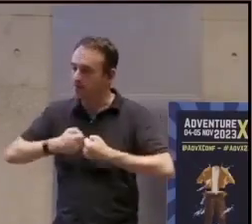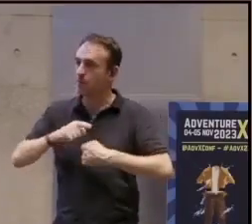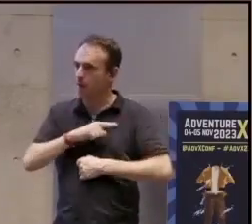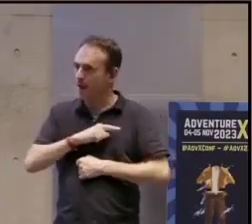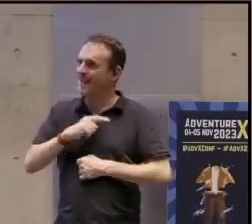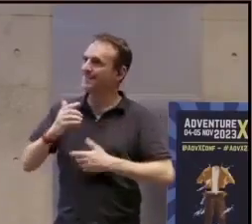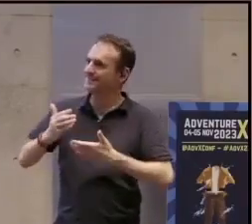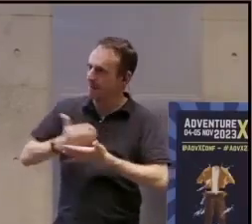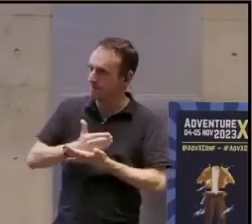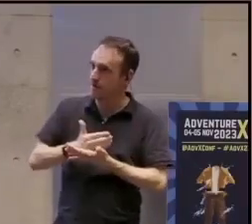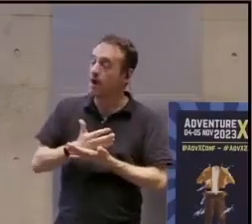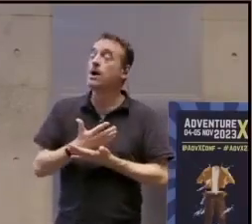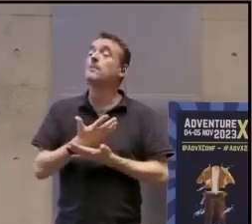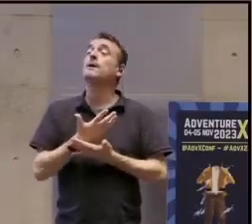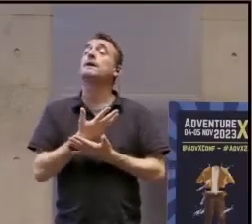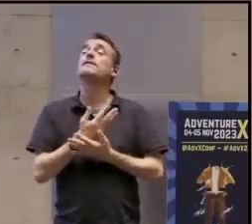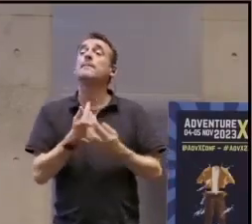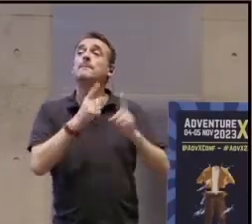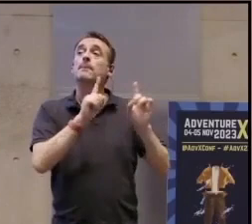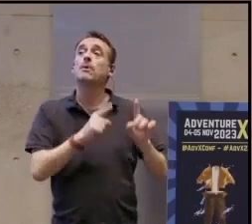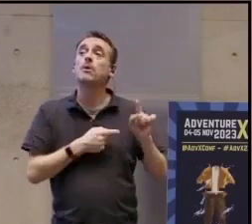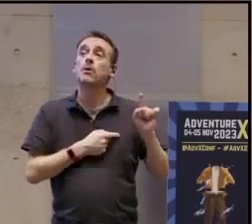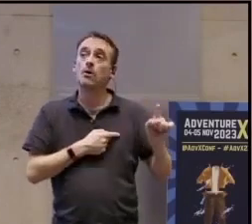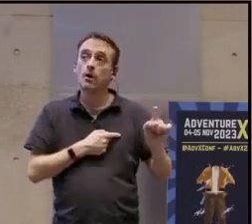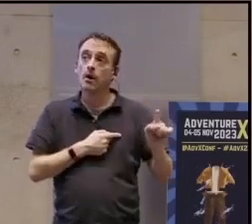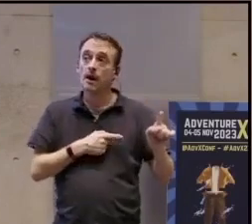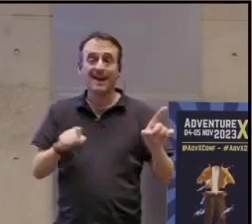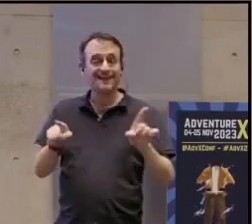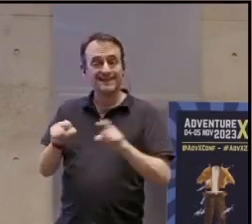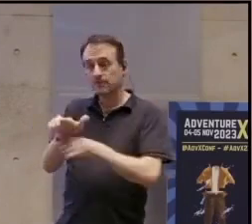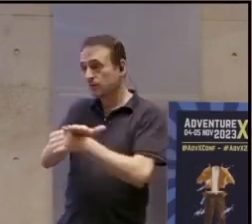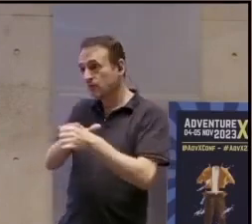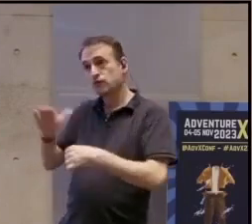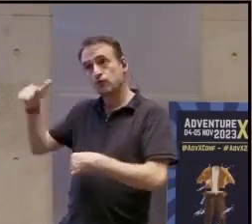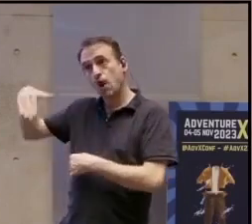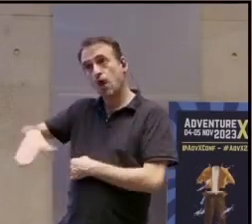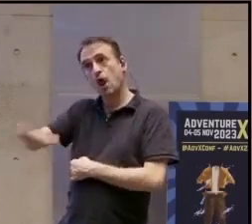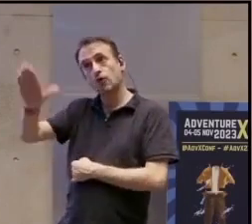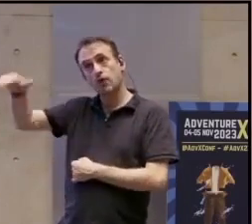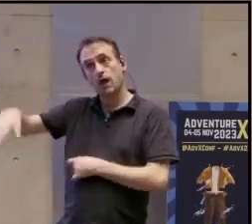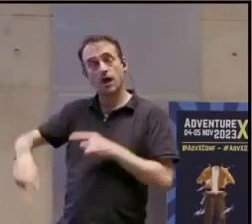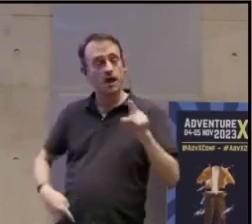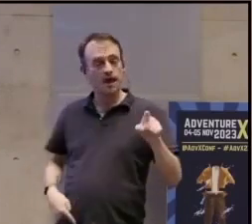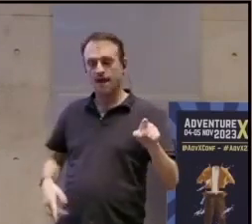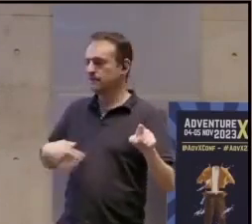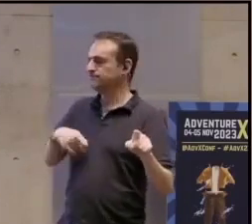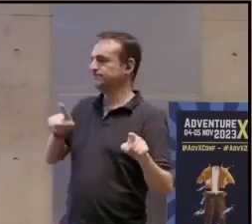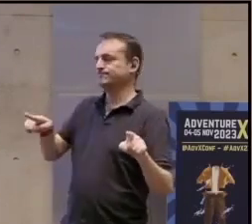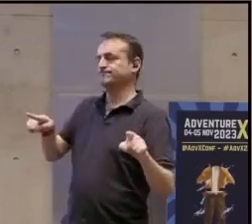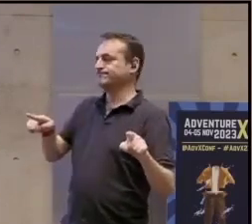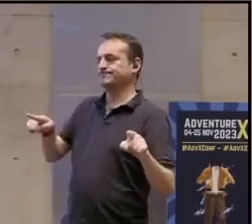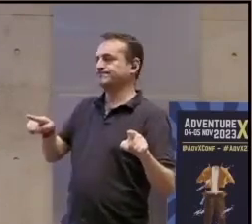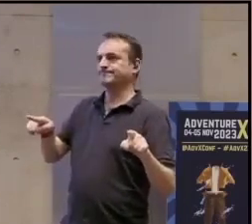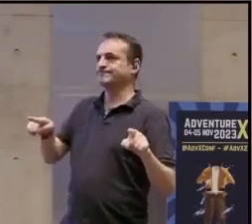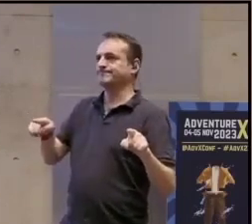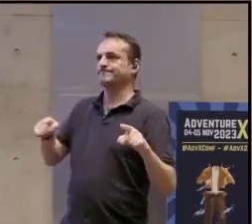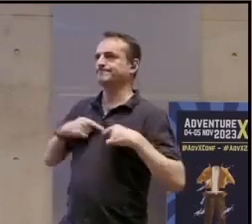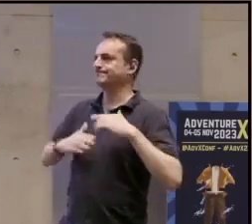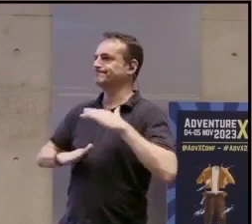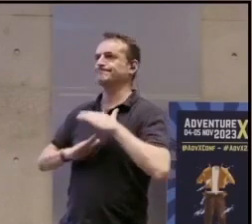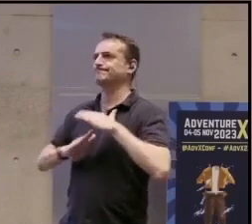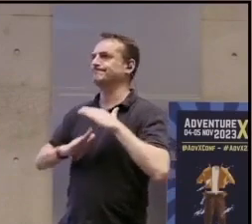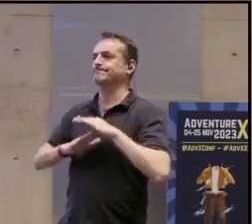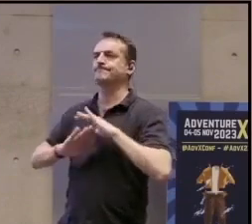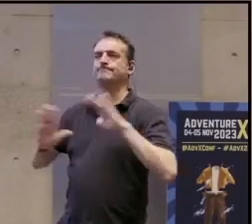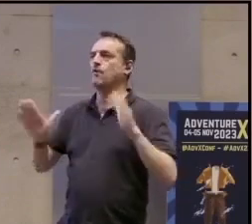But some people will assess that situation and judge it as it exceeds that threshold of fun for them. They'll be